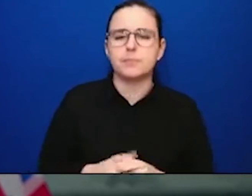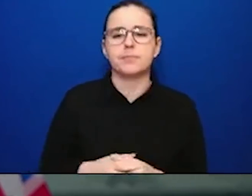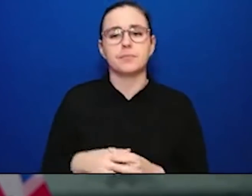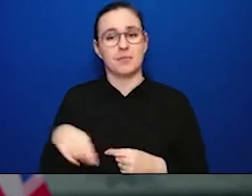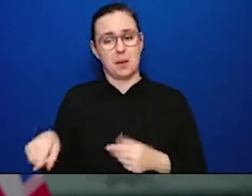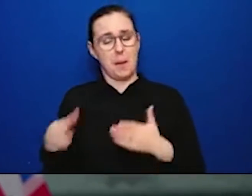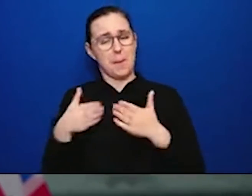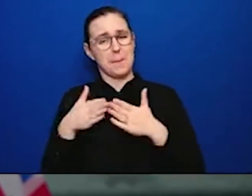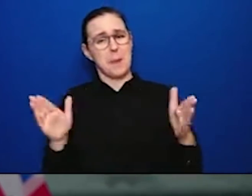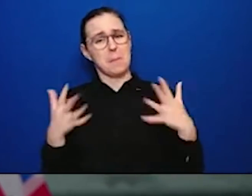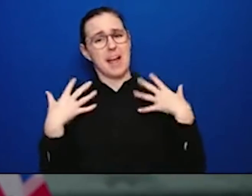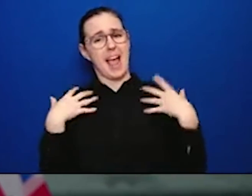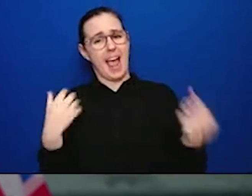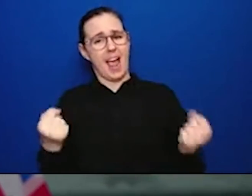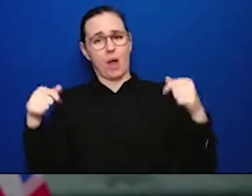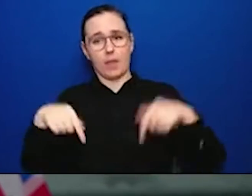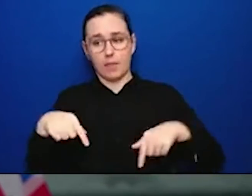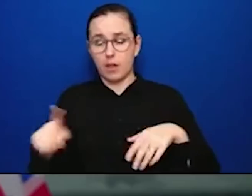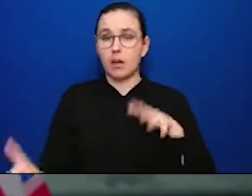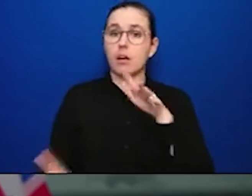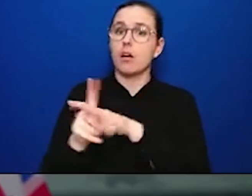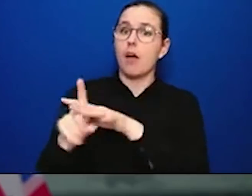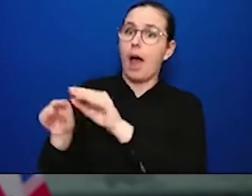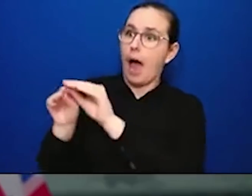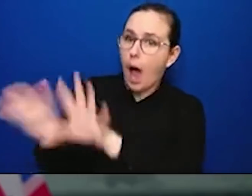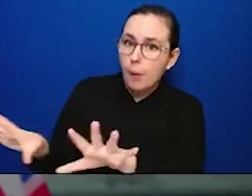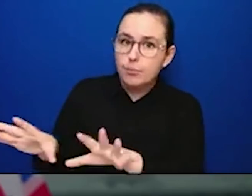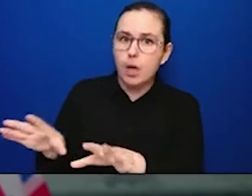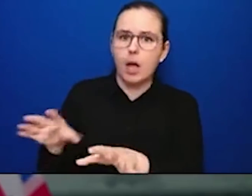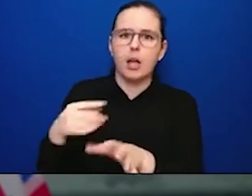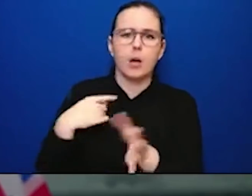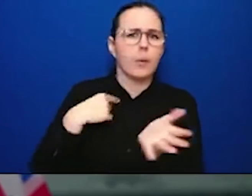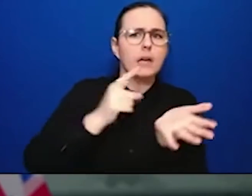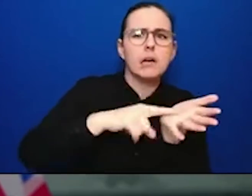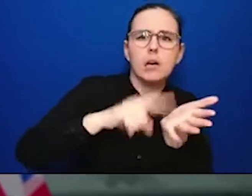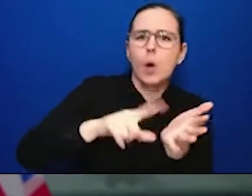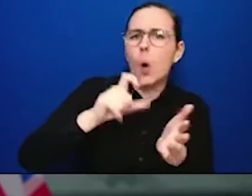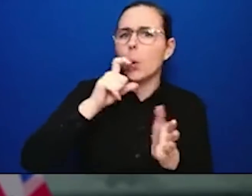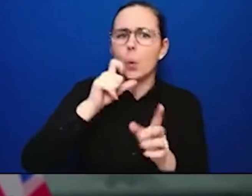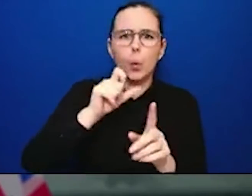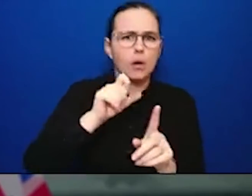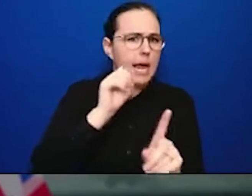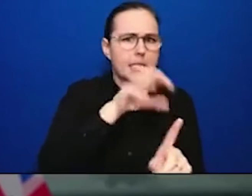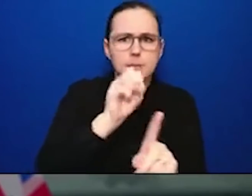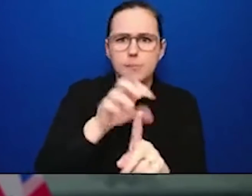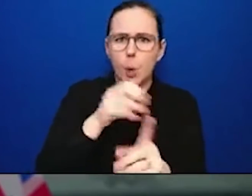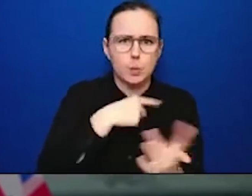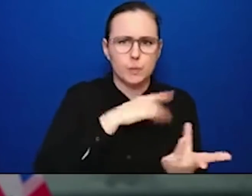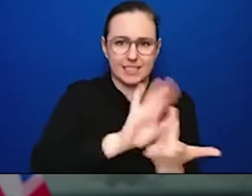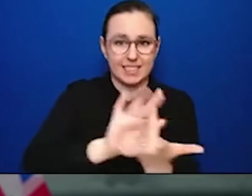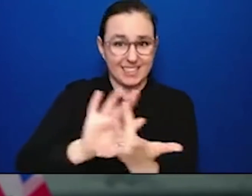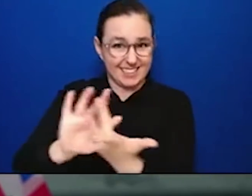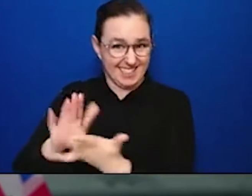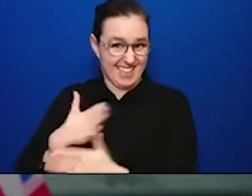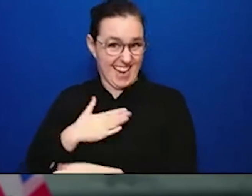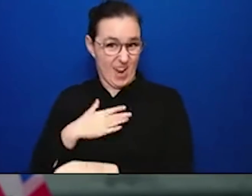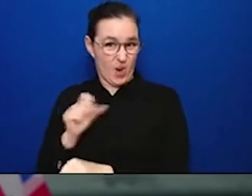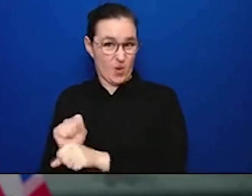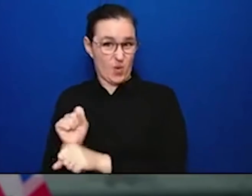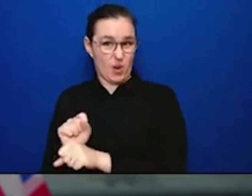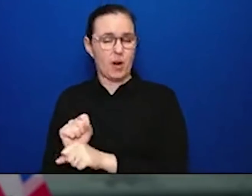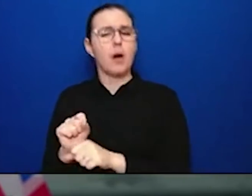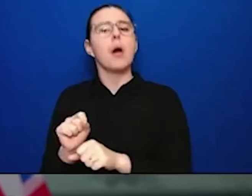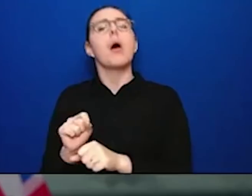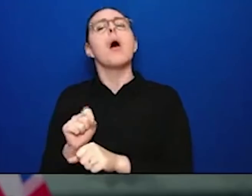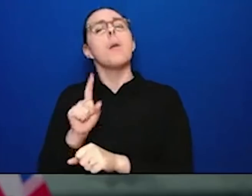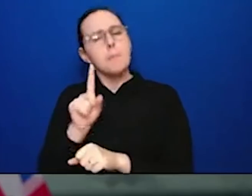and outbreak management. But sectors now have the tools to do that from the experience that we have.